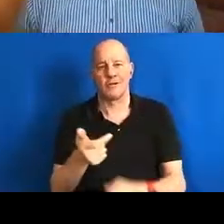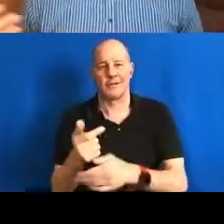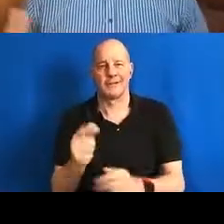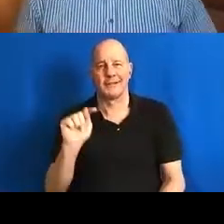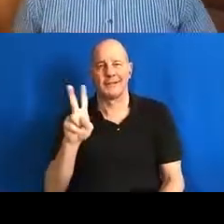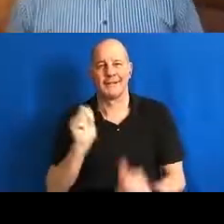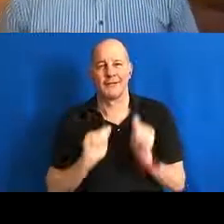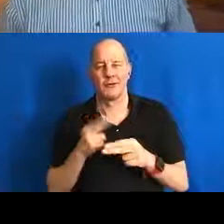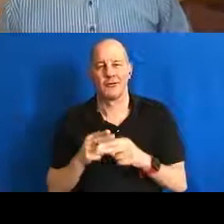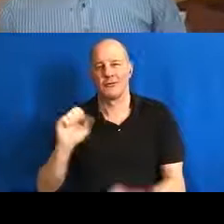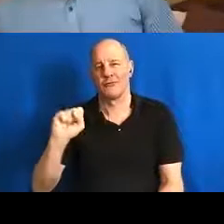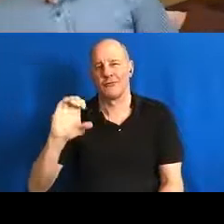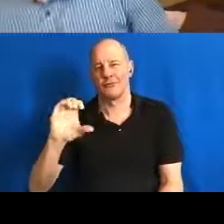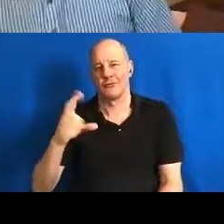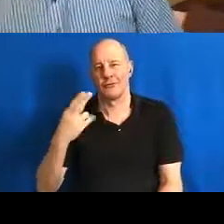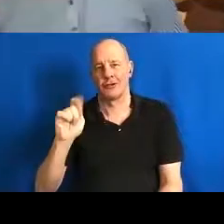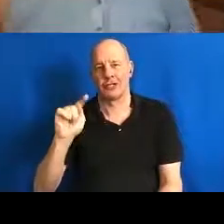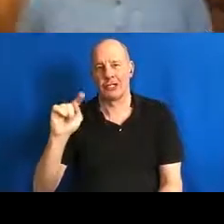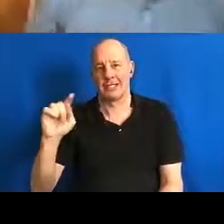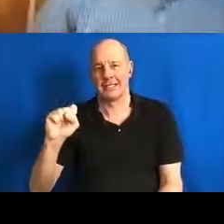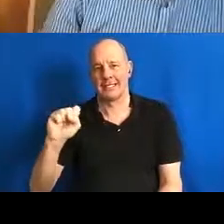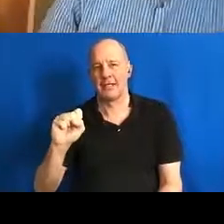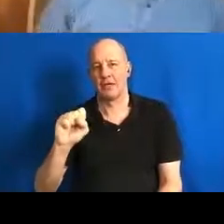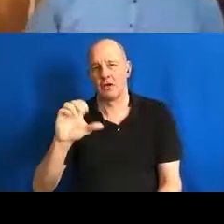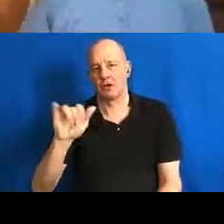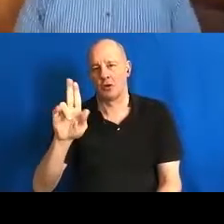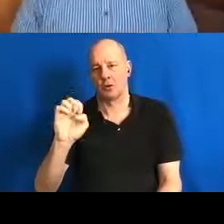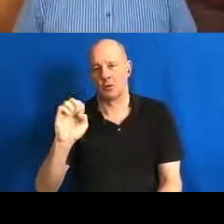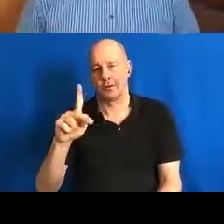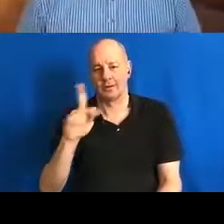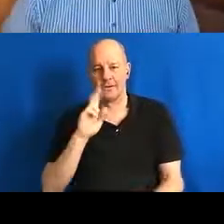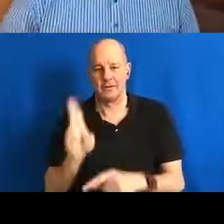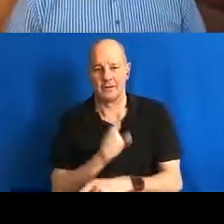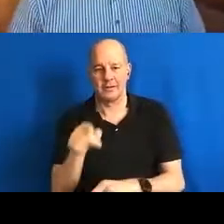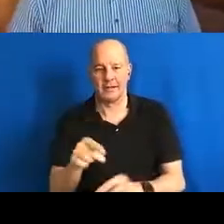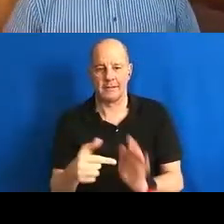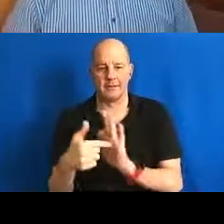we're going to use them as our characters to show you how money flows through a cooperative.